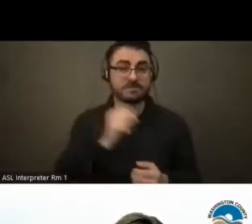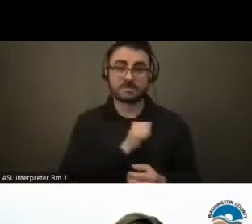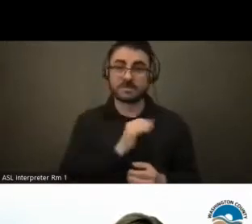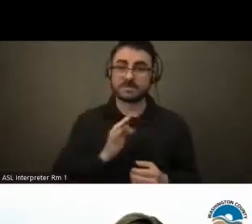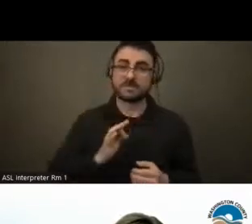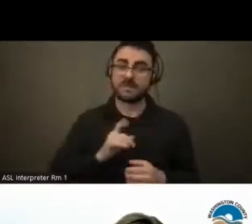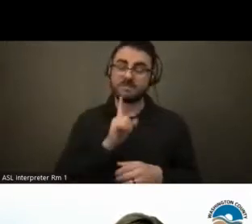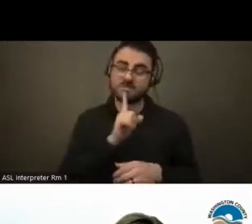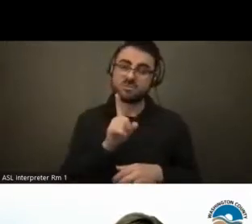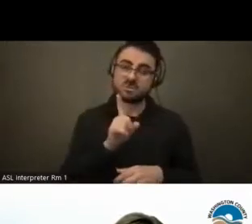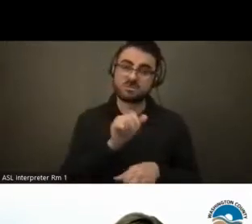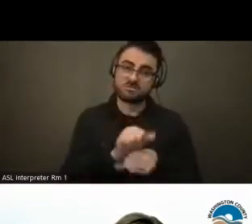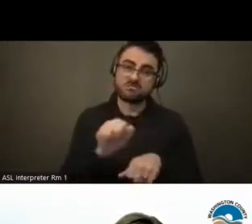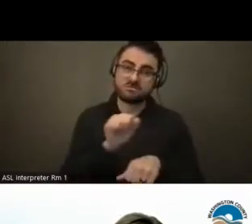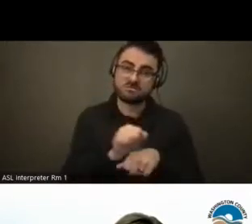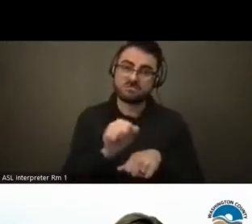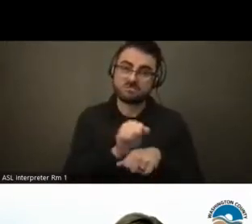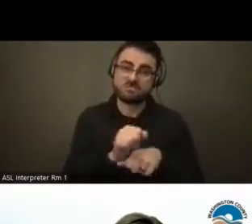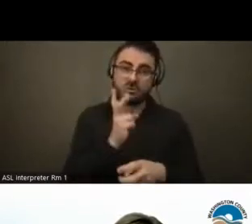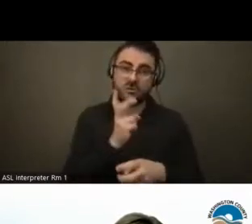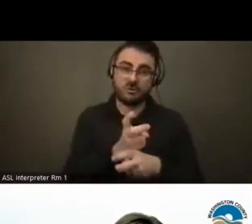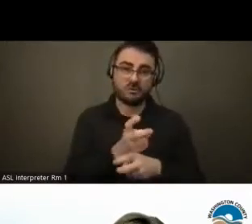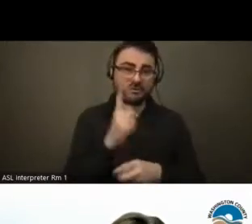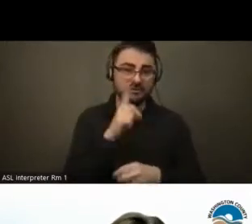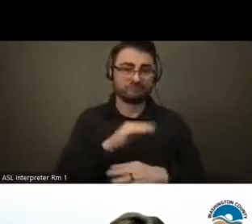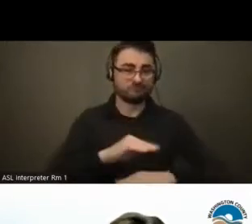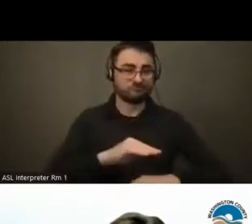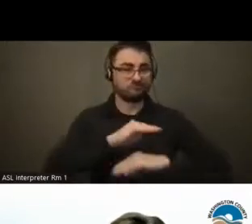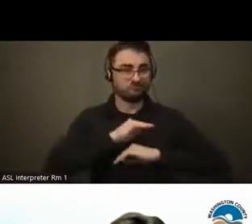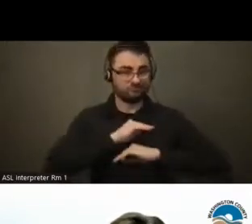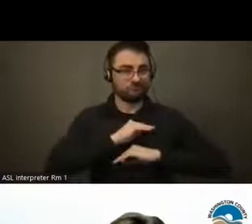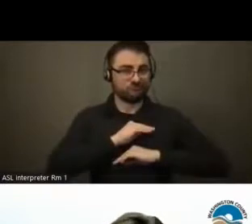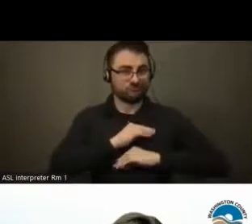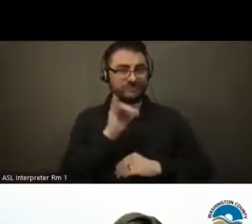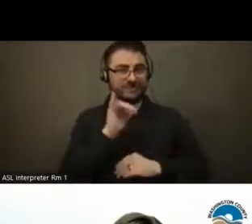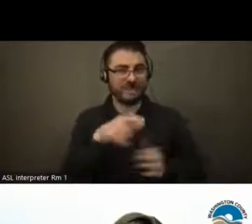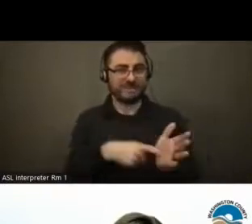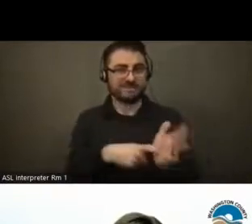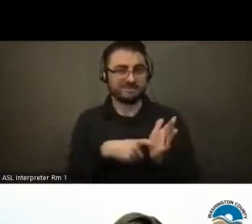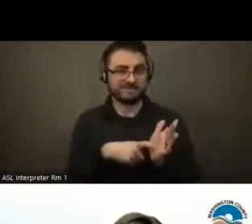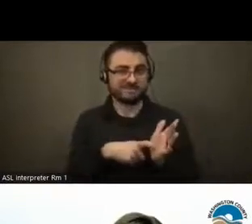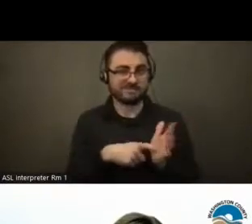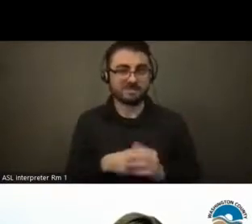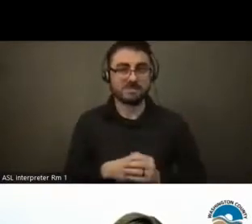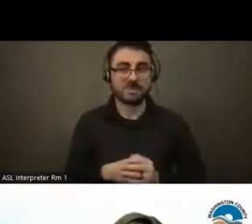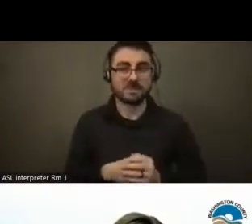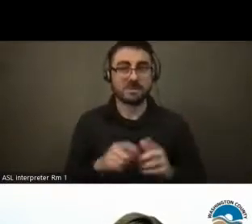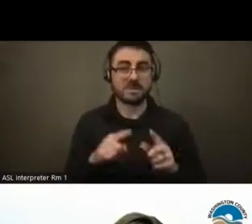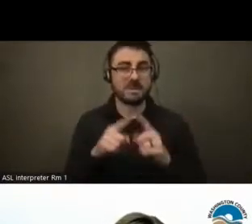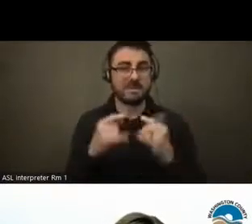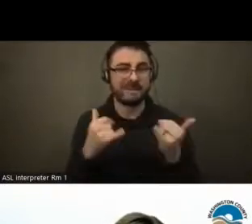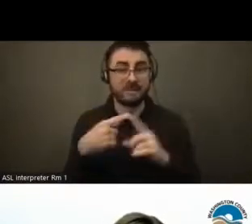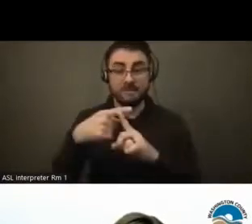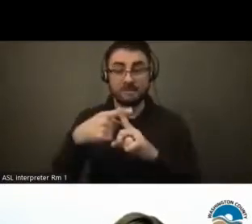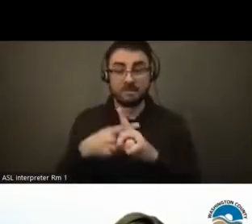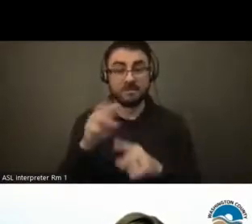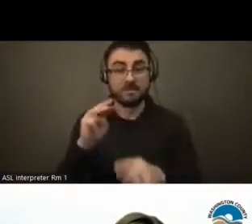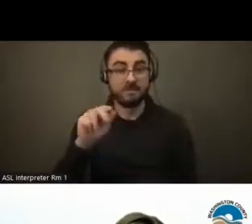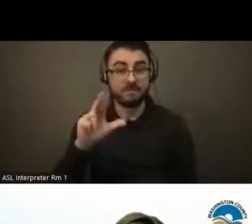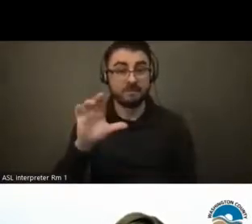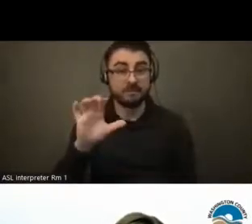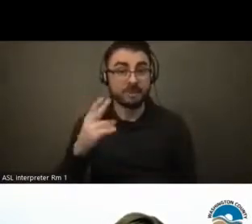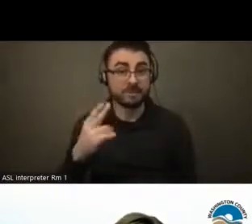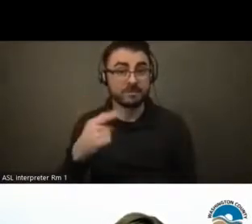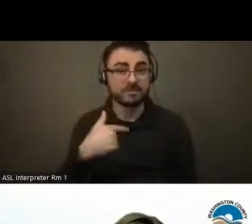that obligation. But I sit here now in March, not knowing if we have another